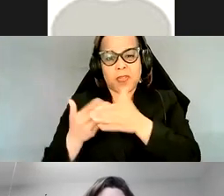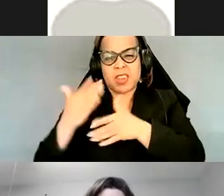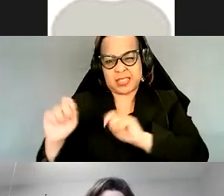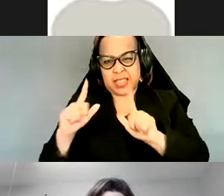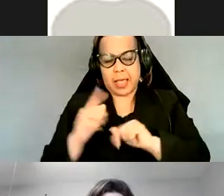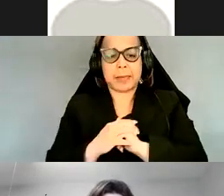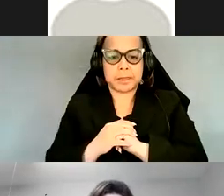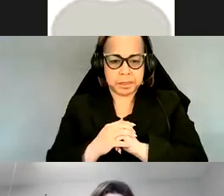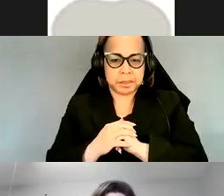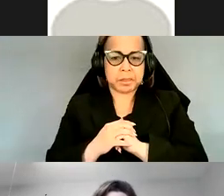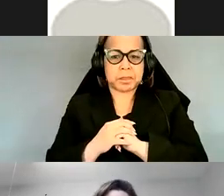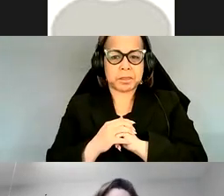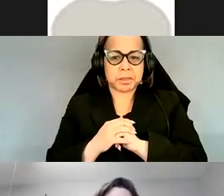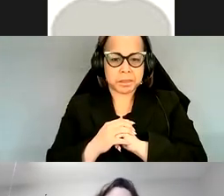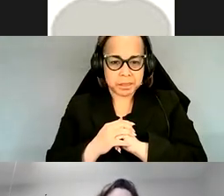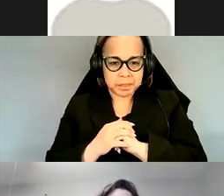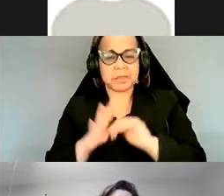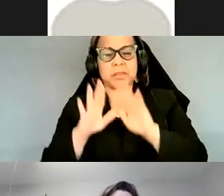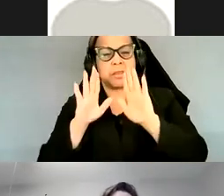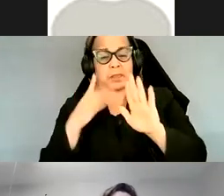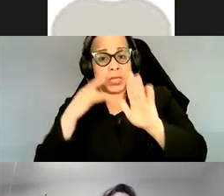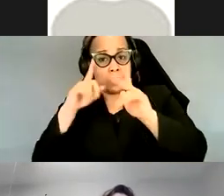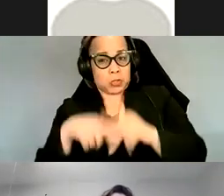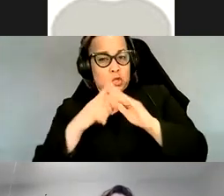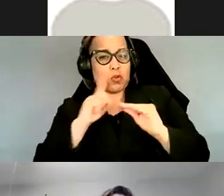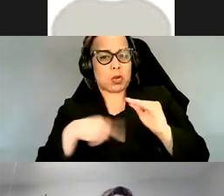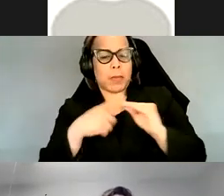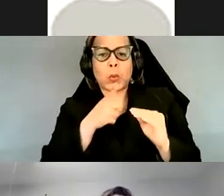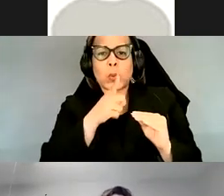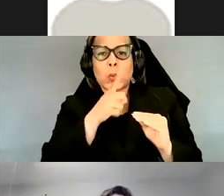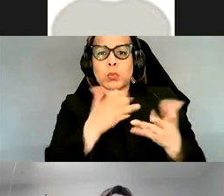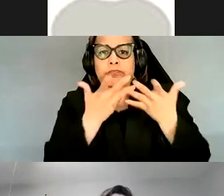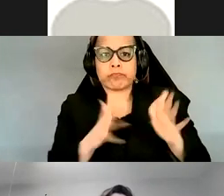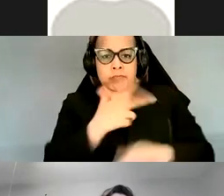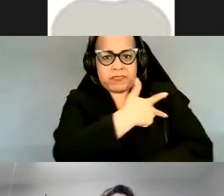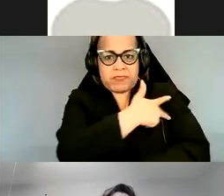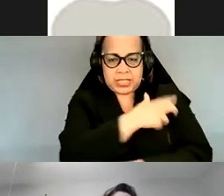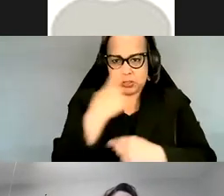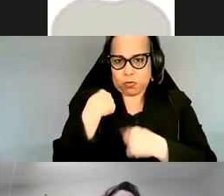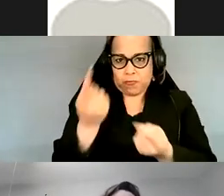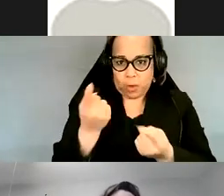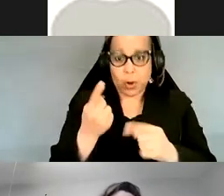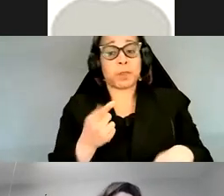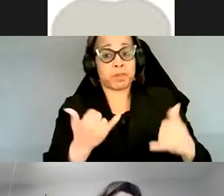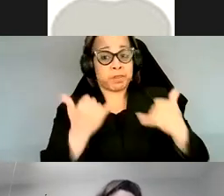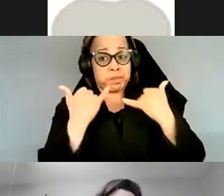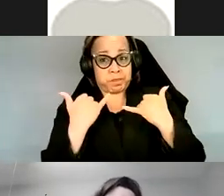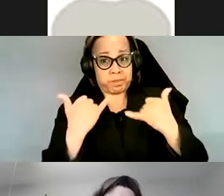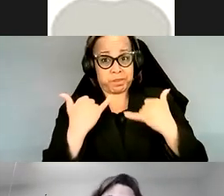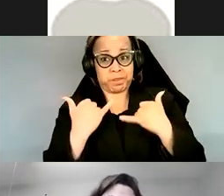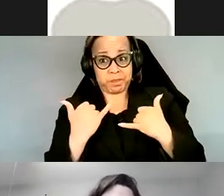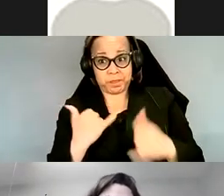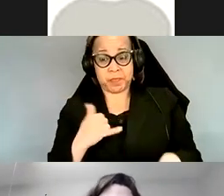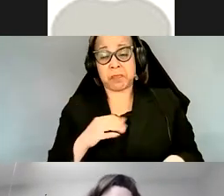slide, I would just want to start by talking about who has received the vaccine so far. So at this point in time, 1